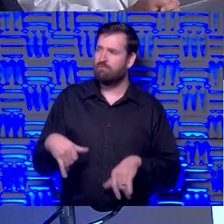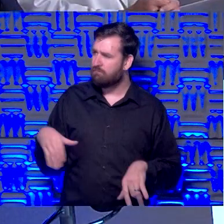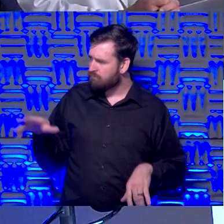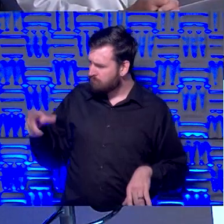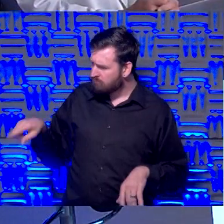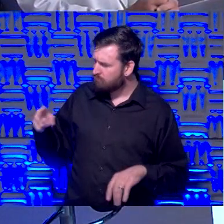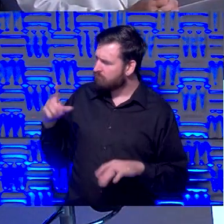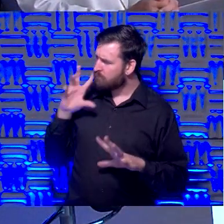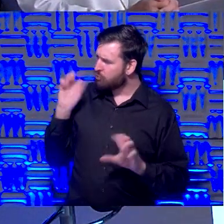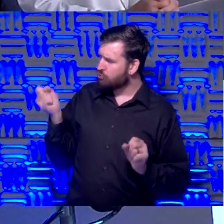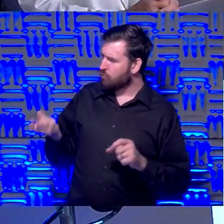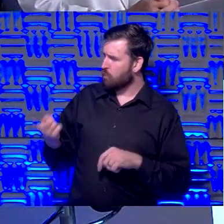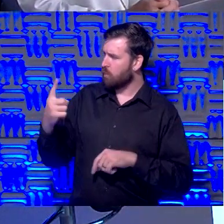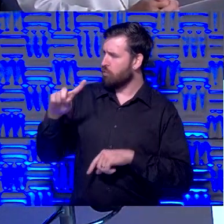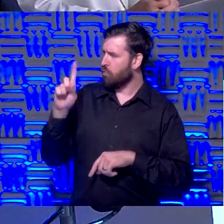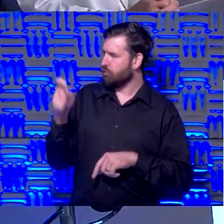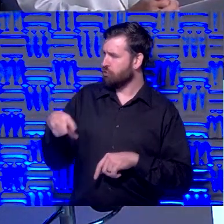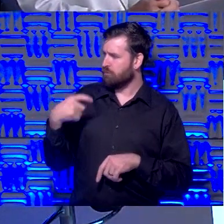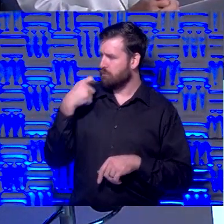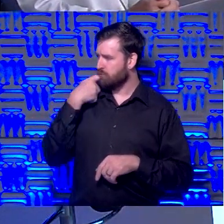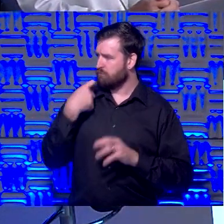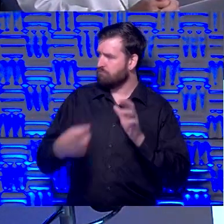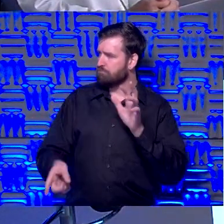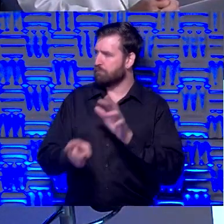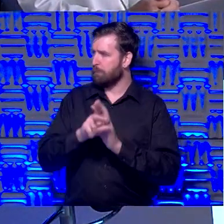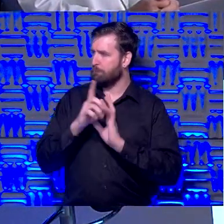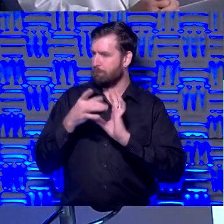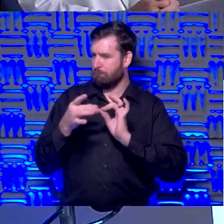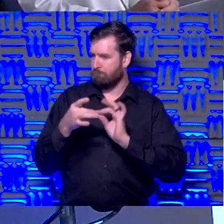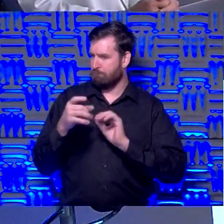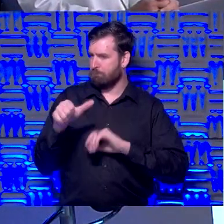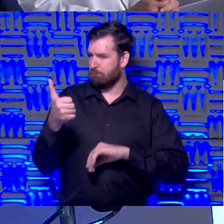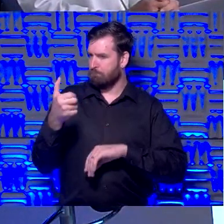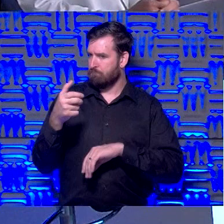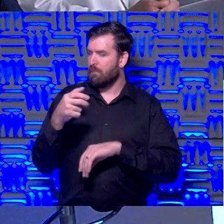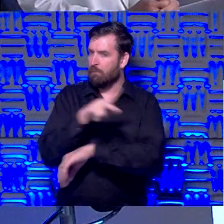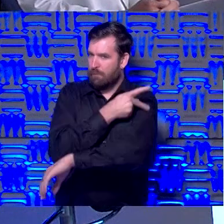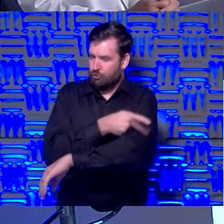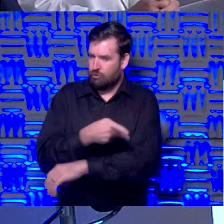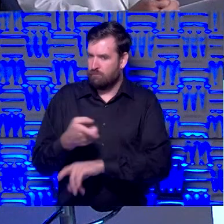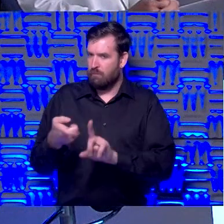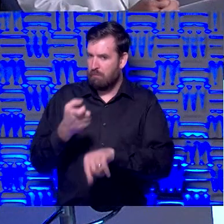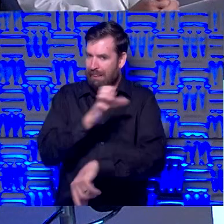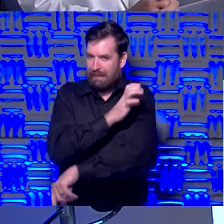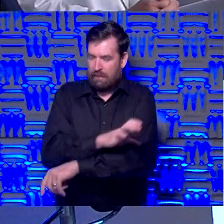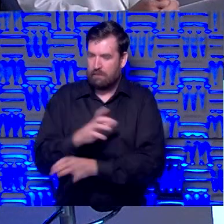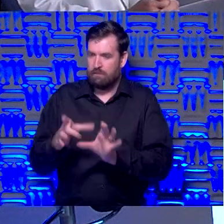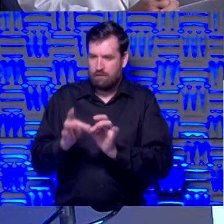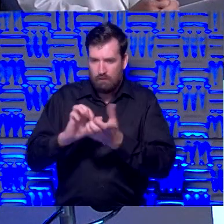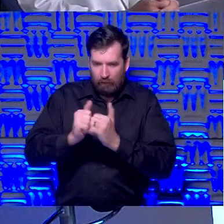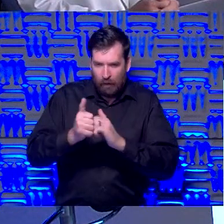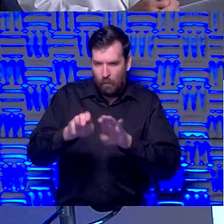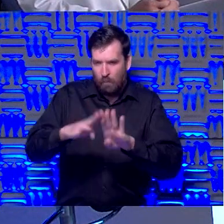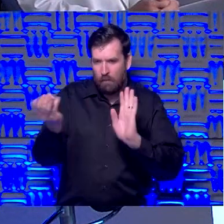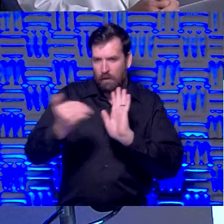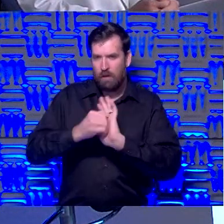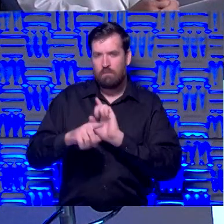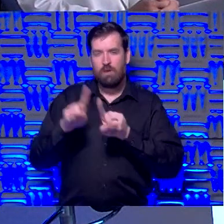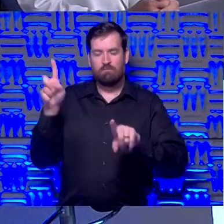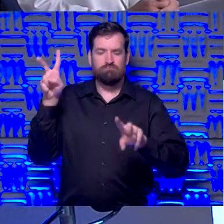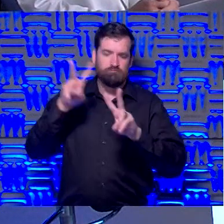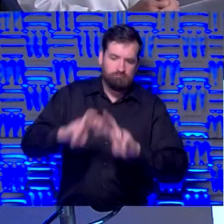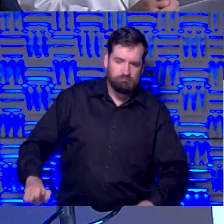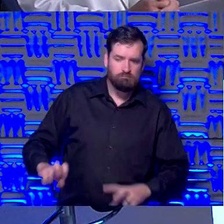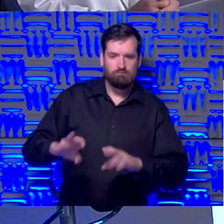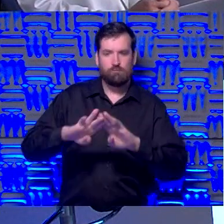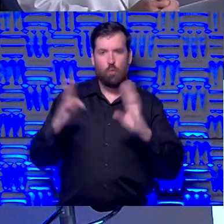one question that has come up, when I mentioned that story the other day, one of my patients in clinic saying, how do we reopen? But when you've looked at this question of even